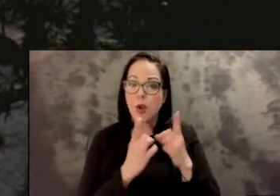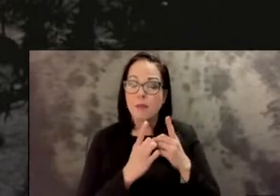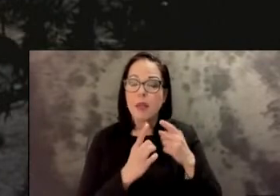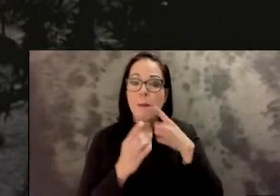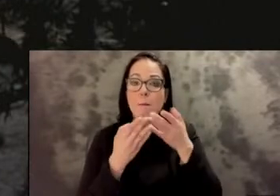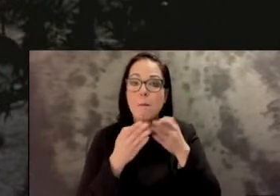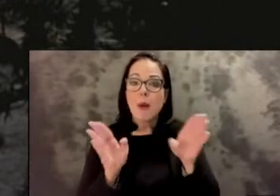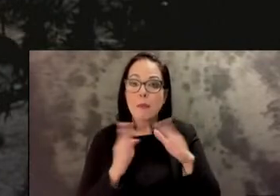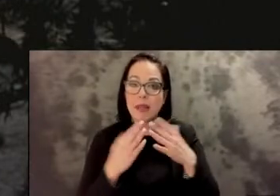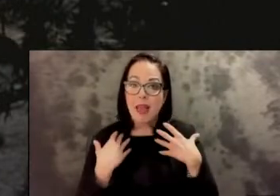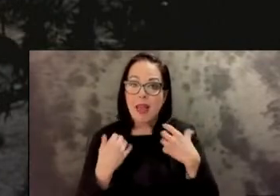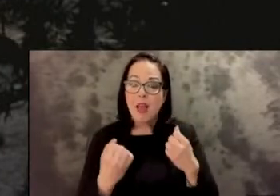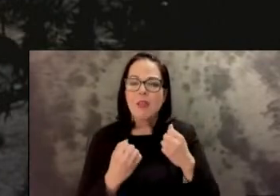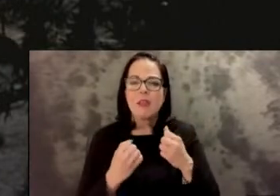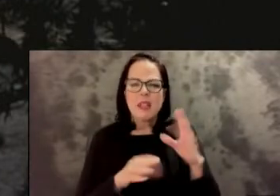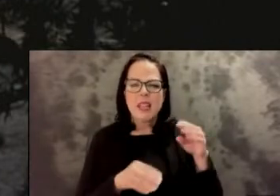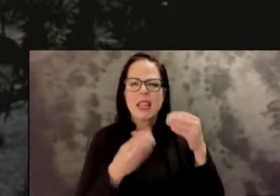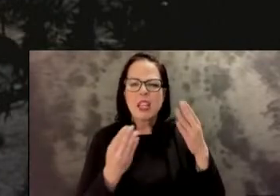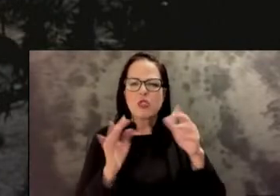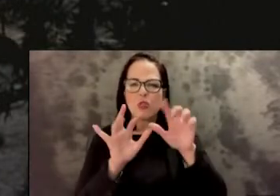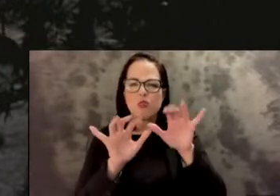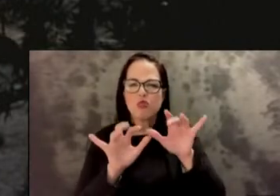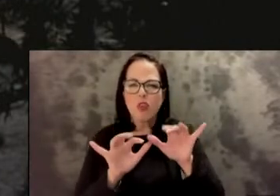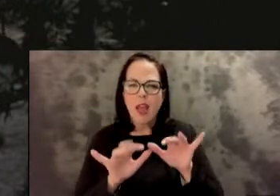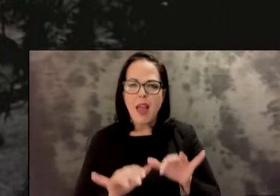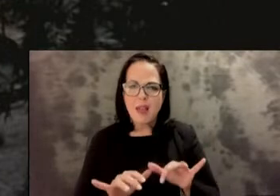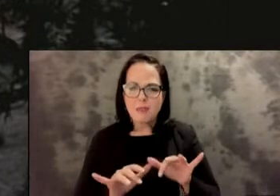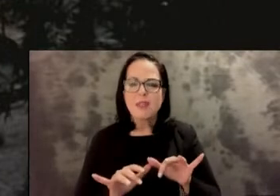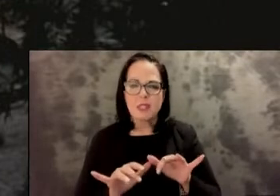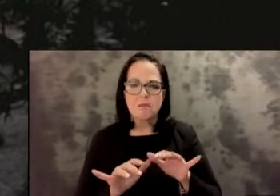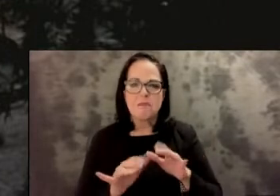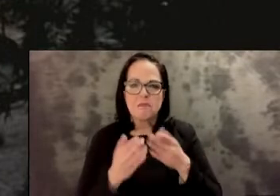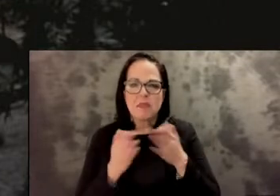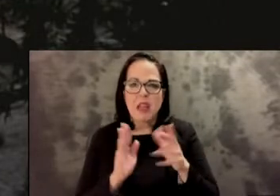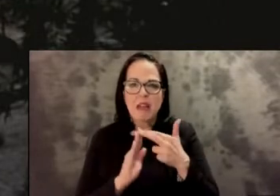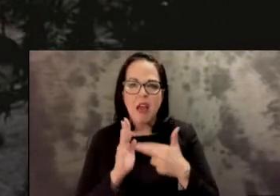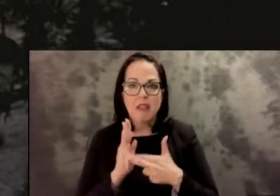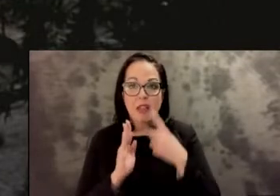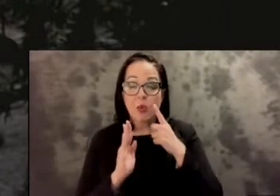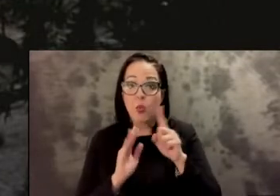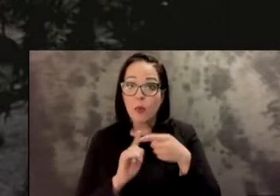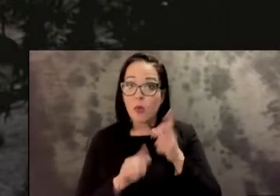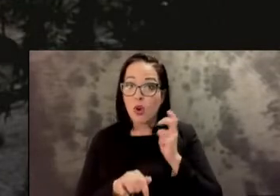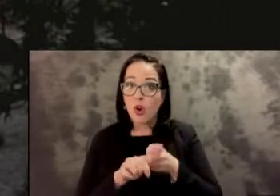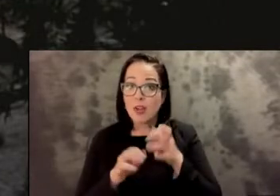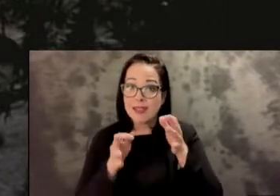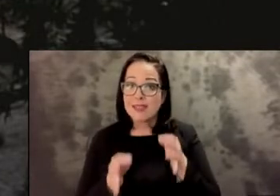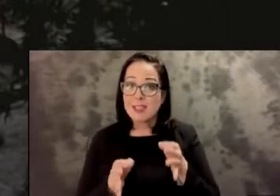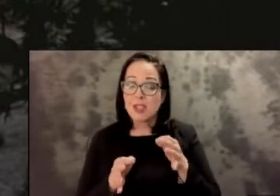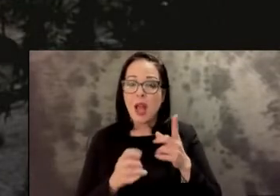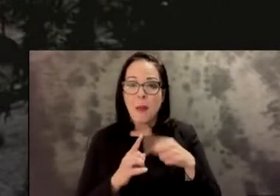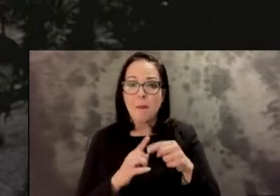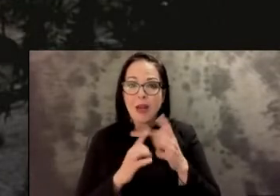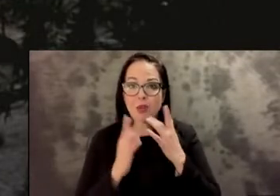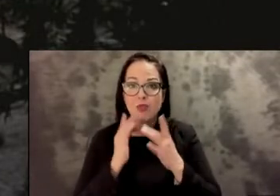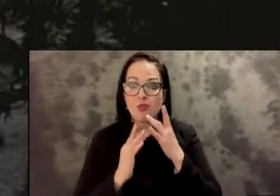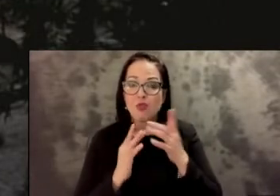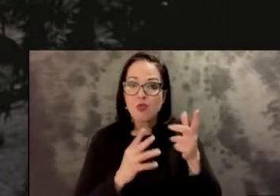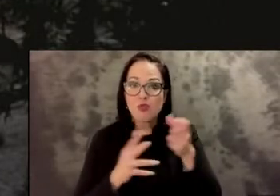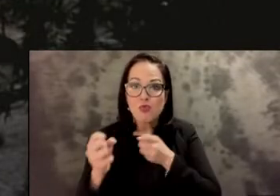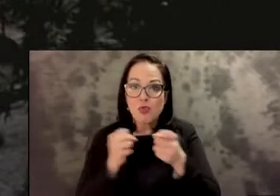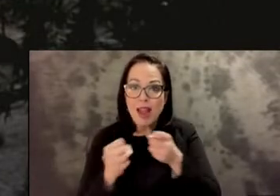some draft guidelines for basically when we're making hard decisions about rationing ventilators or other